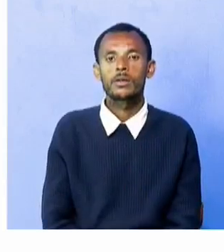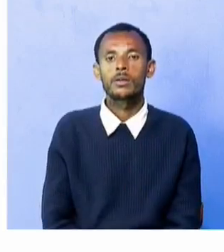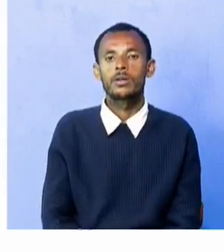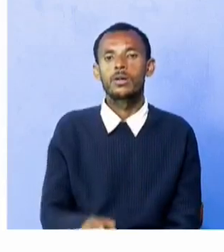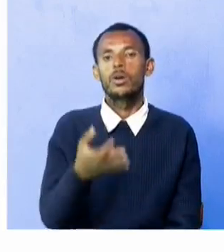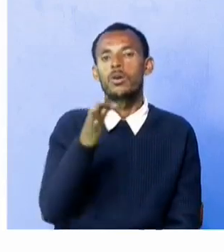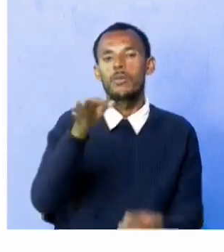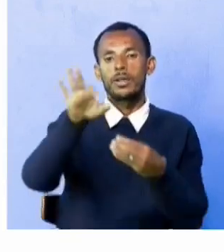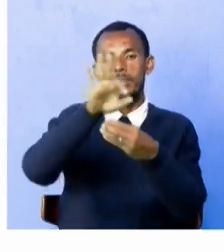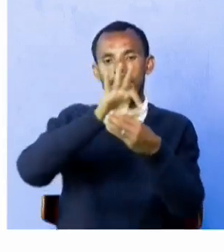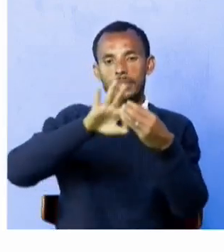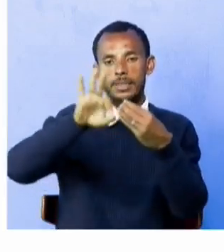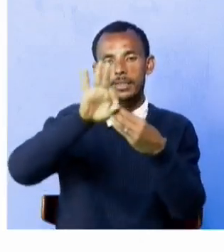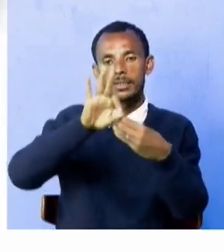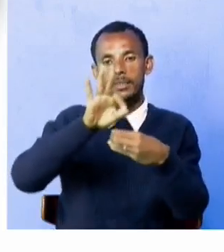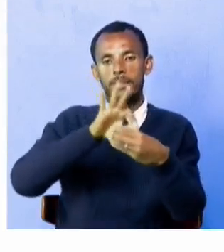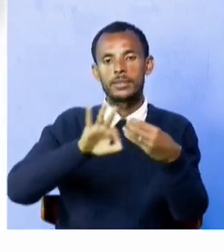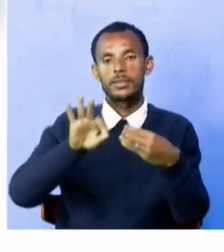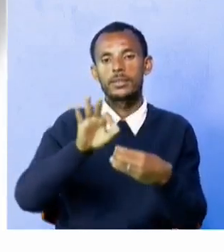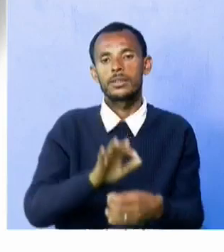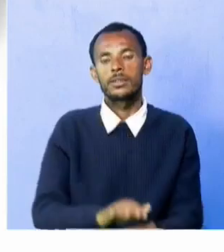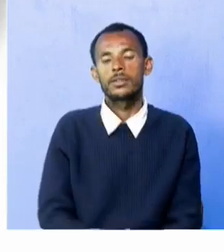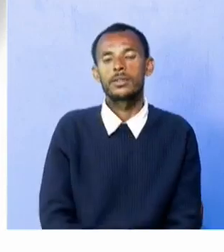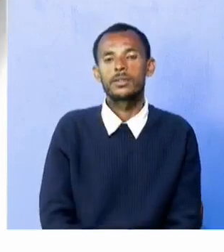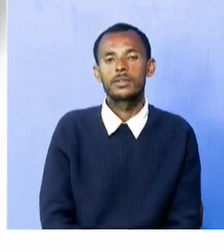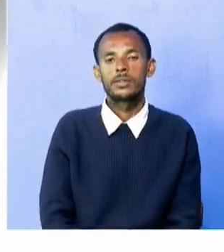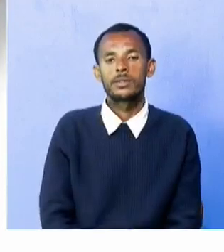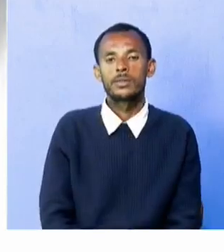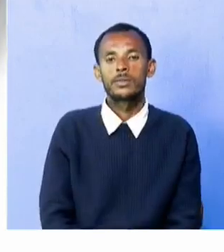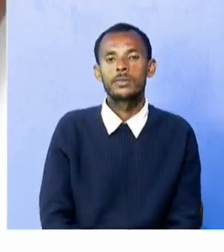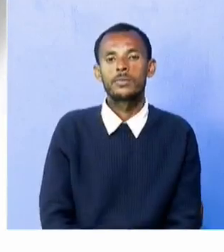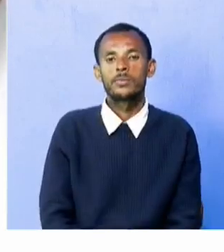of a circle.